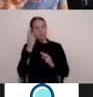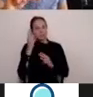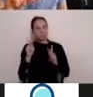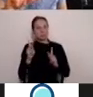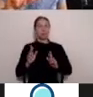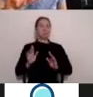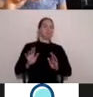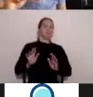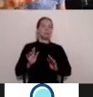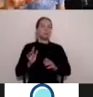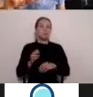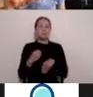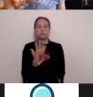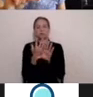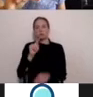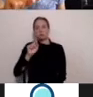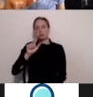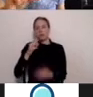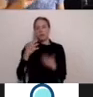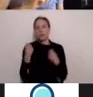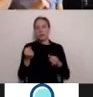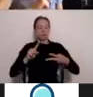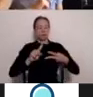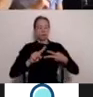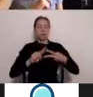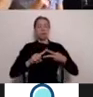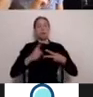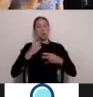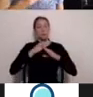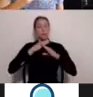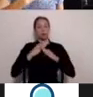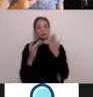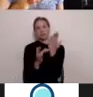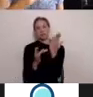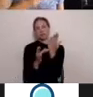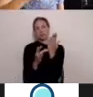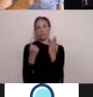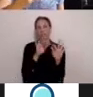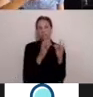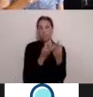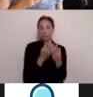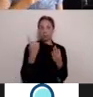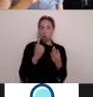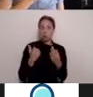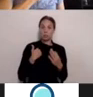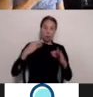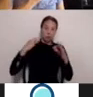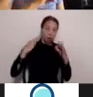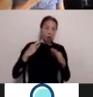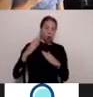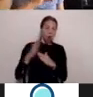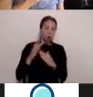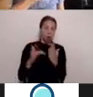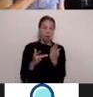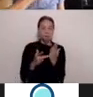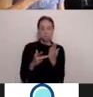was technology, having access to technology by the family side to try to link to, or